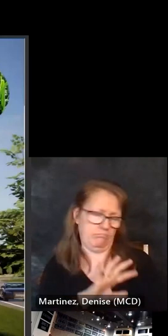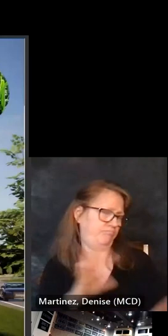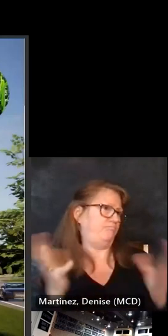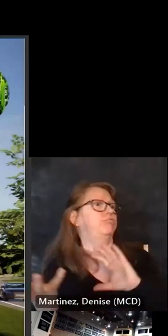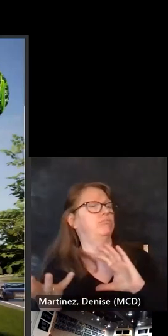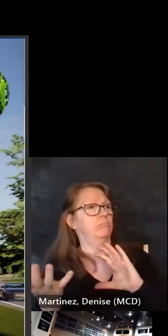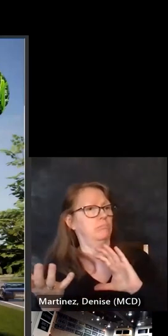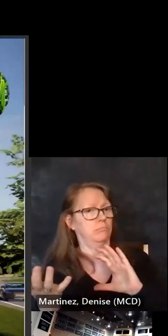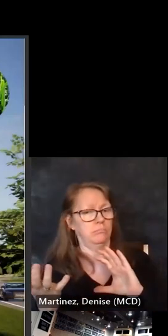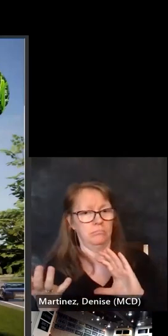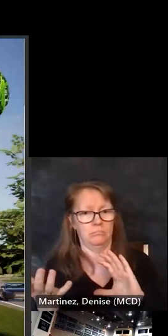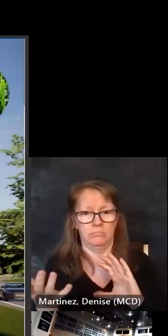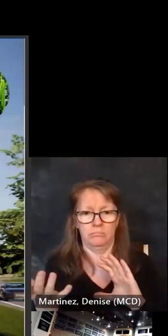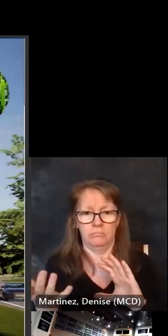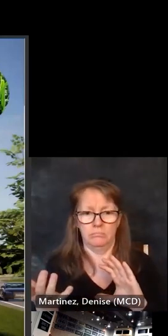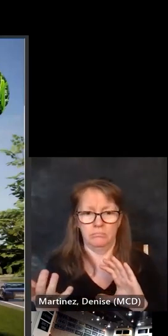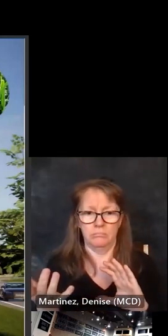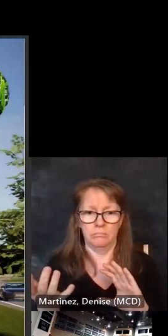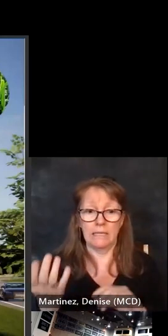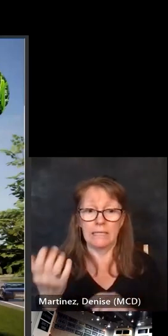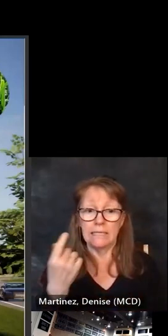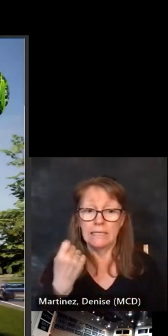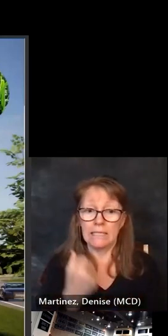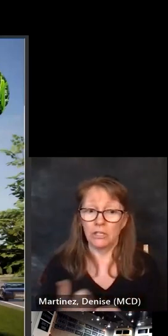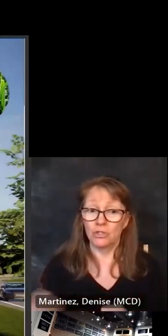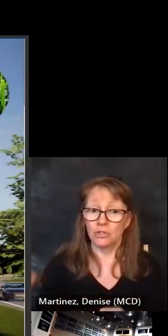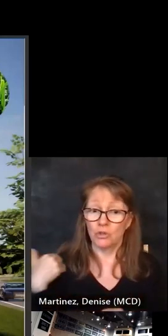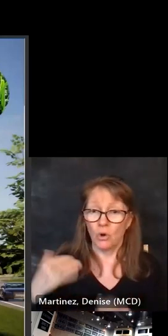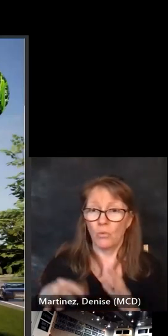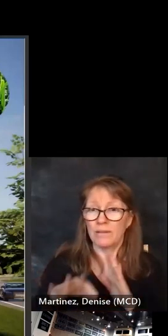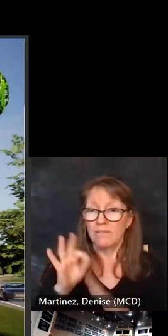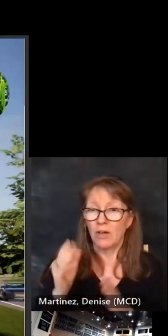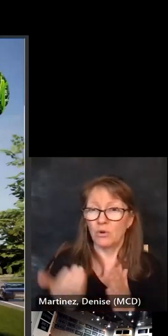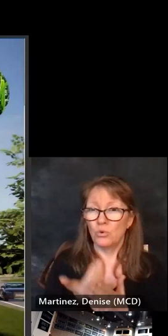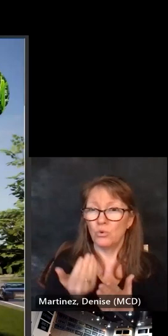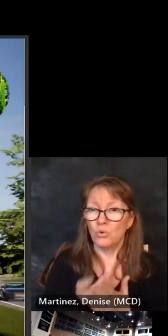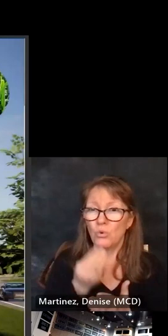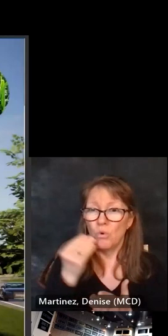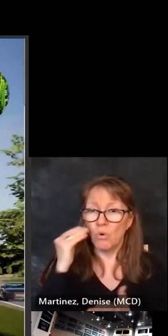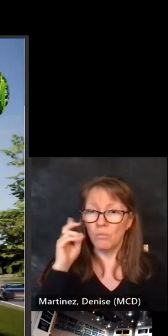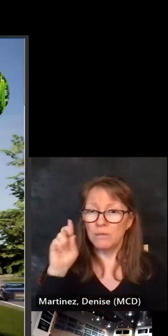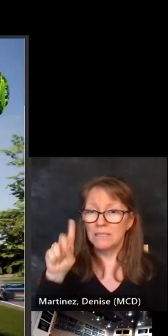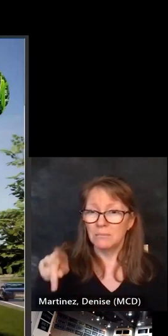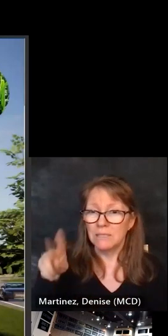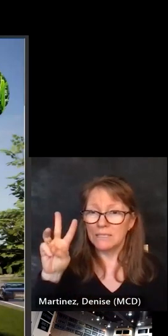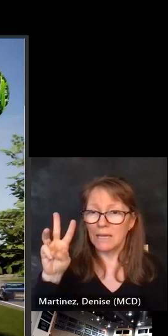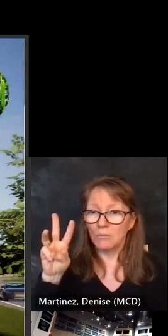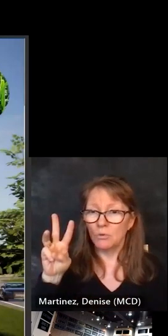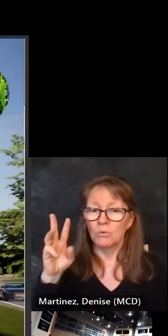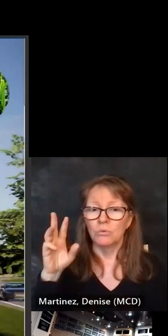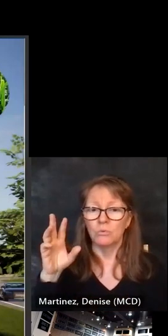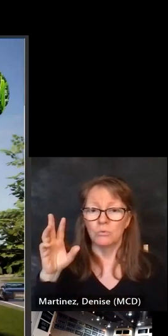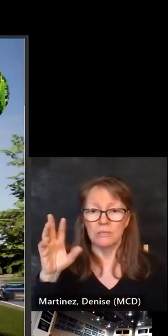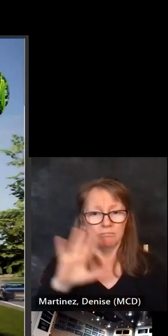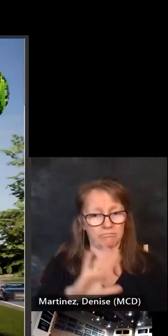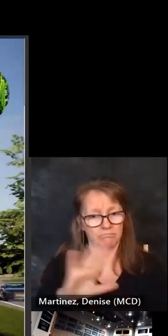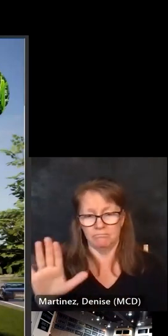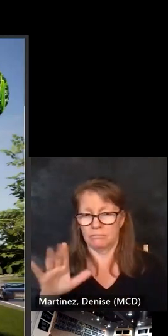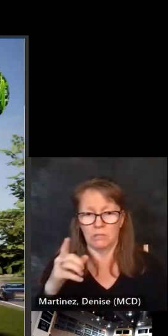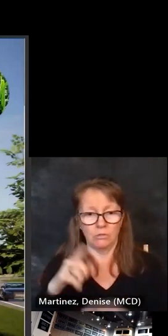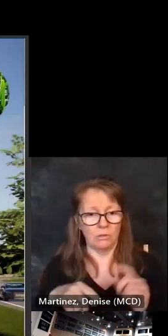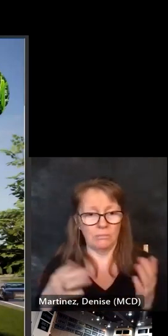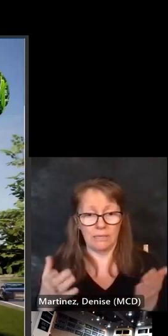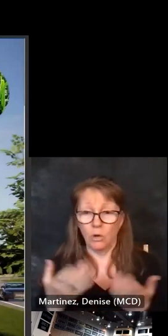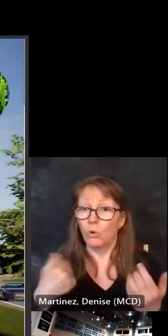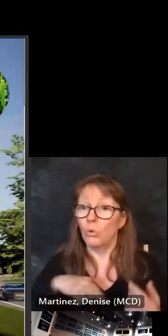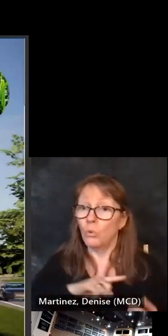us. Years ago, we found a new home for the DPW site when the city couldn't manage it. We did that. And now